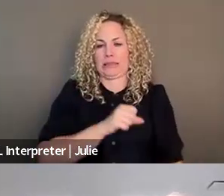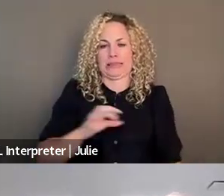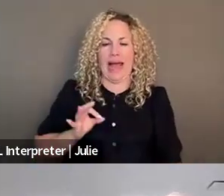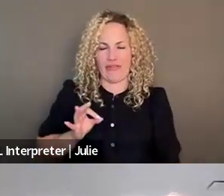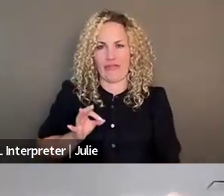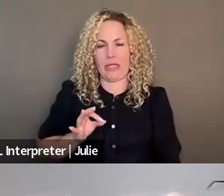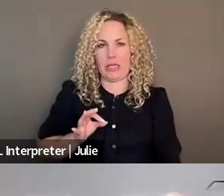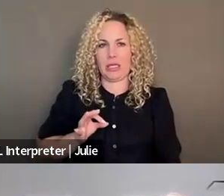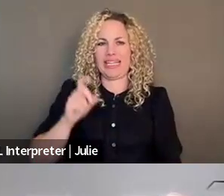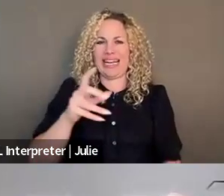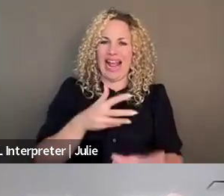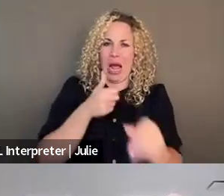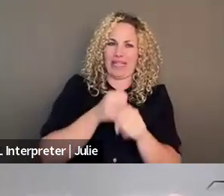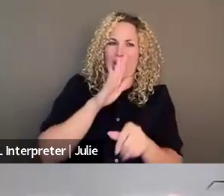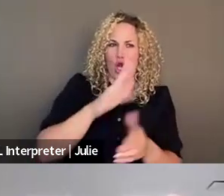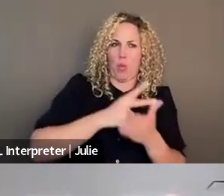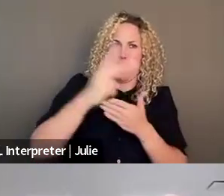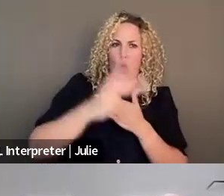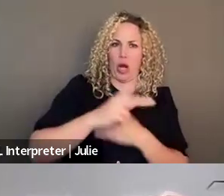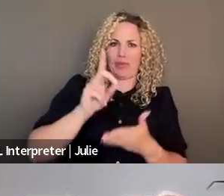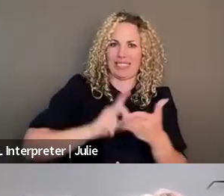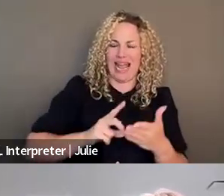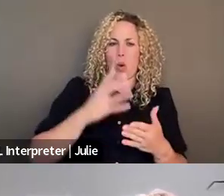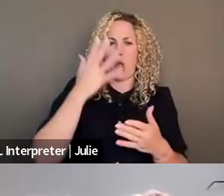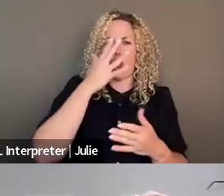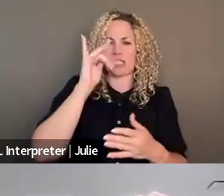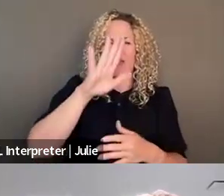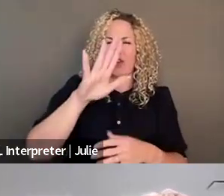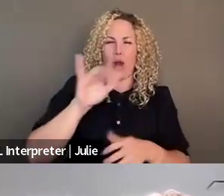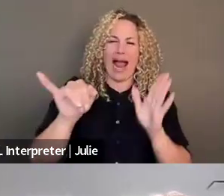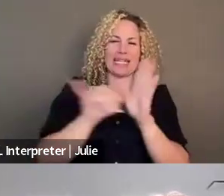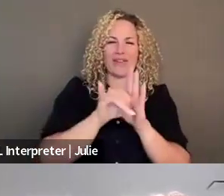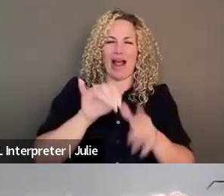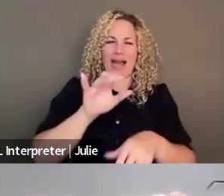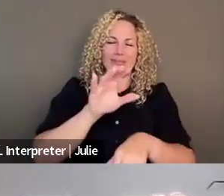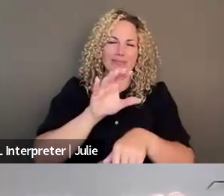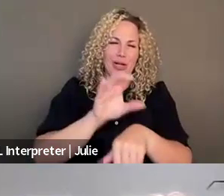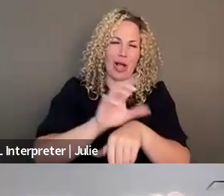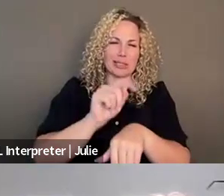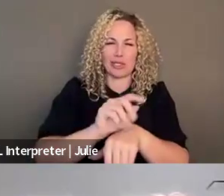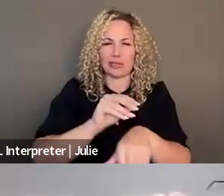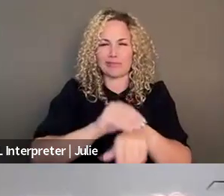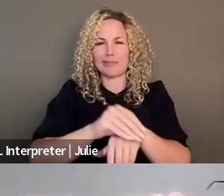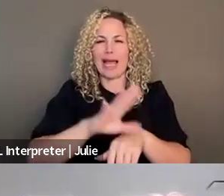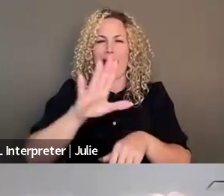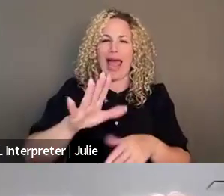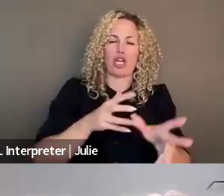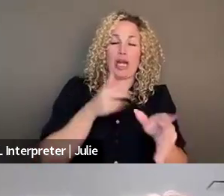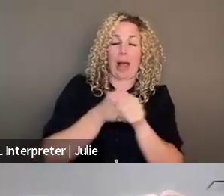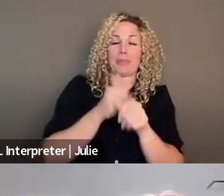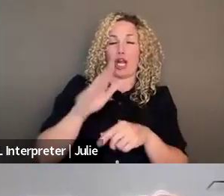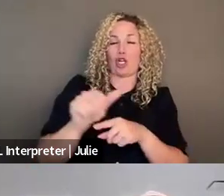really updating your program design with what that looks like for your identified consultation, and then updating your training manual. So our team will